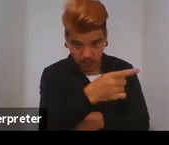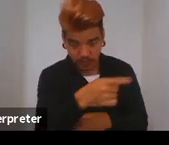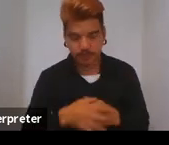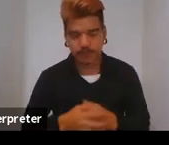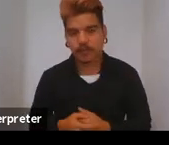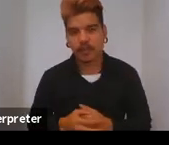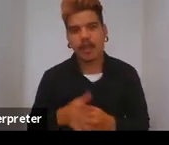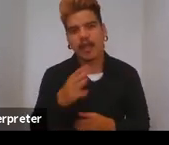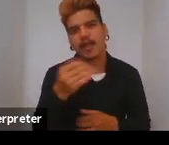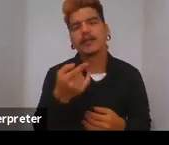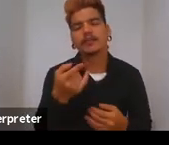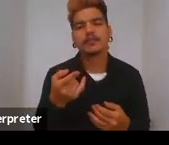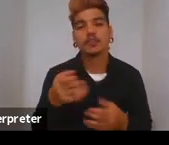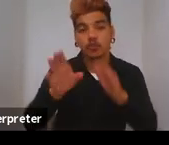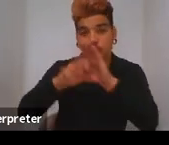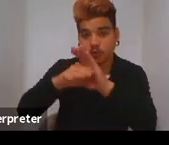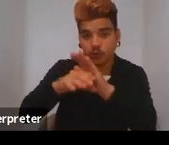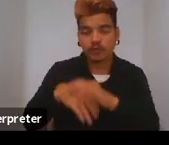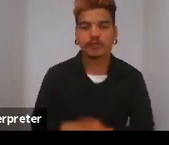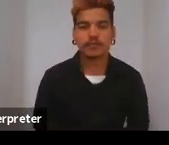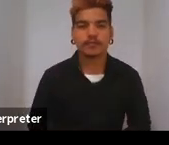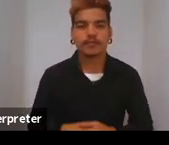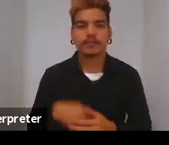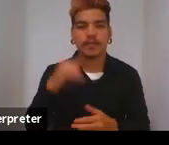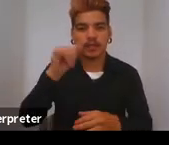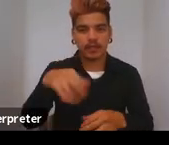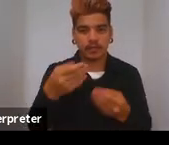And then this is also being recorded, so that will be made available as well.